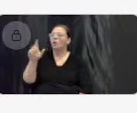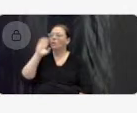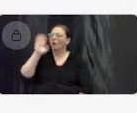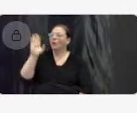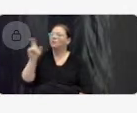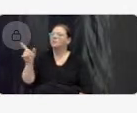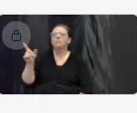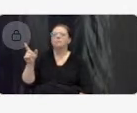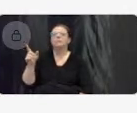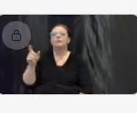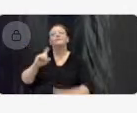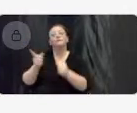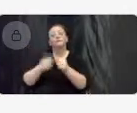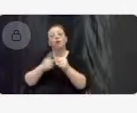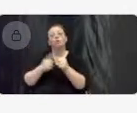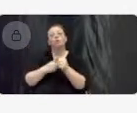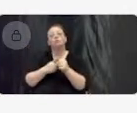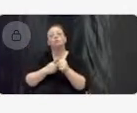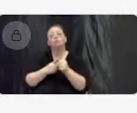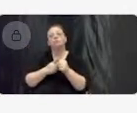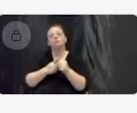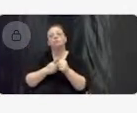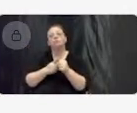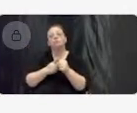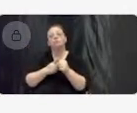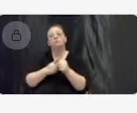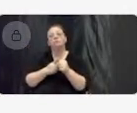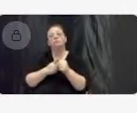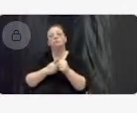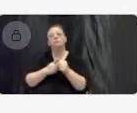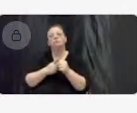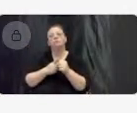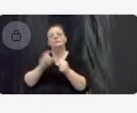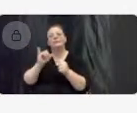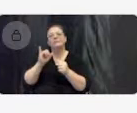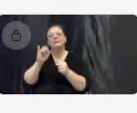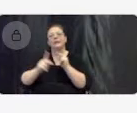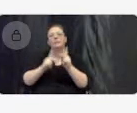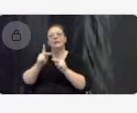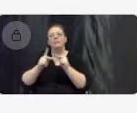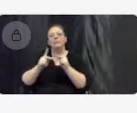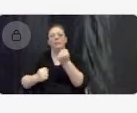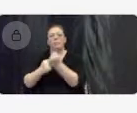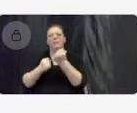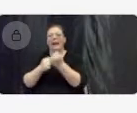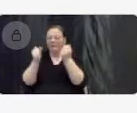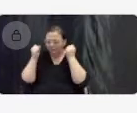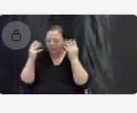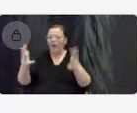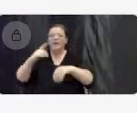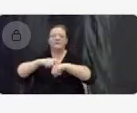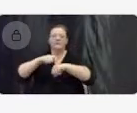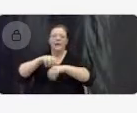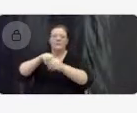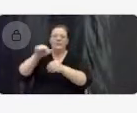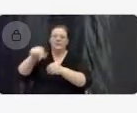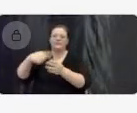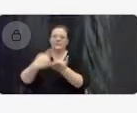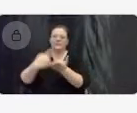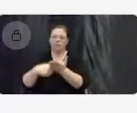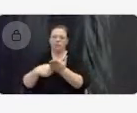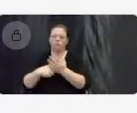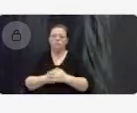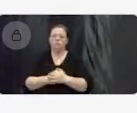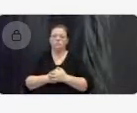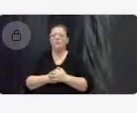Latour. First off, it seems like the proponents have had a preponderance of time in this discussion. I'm